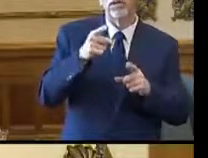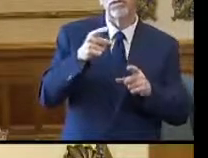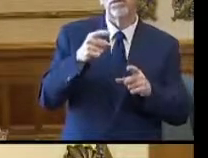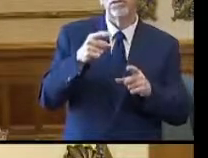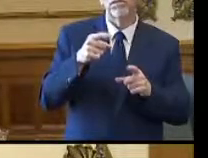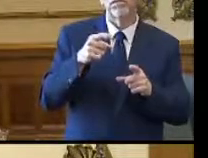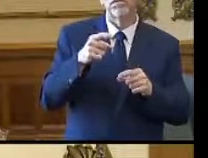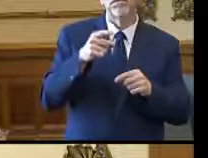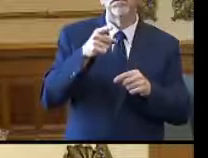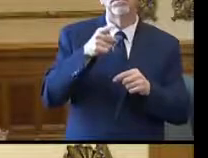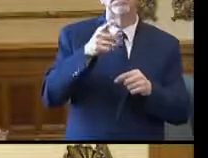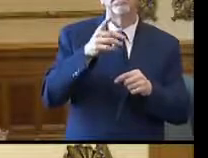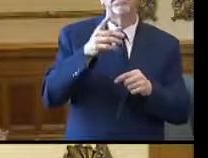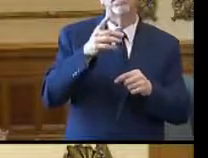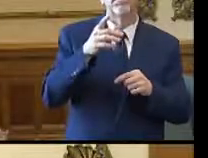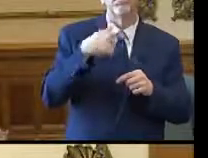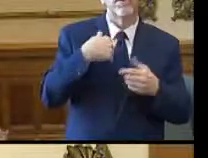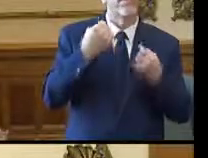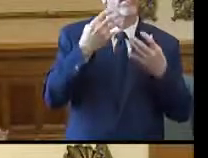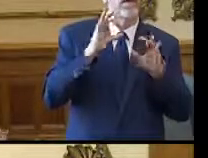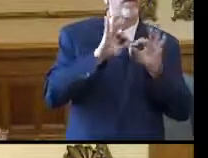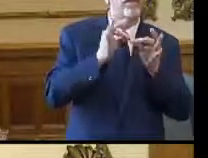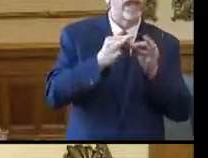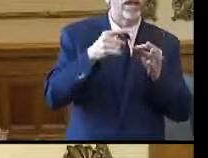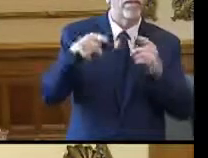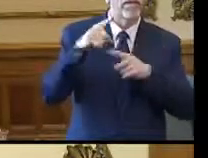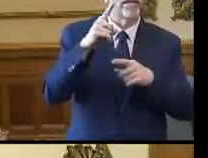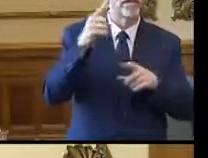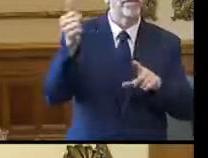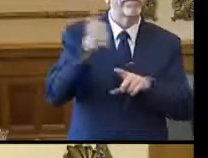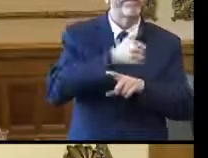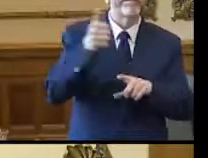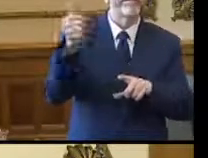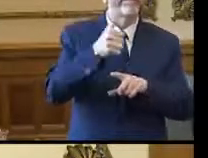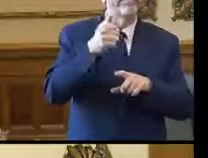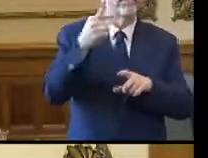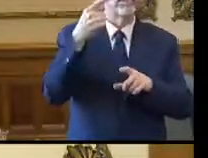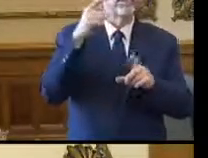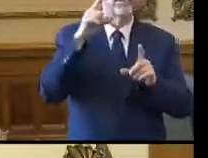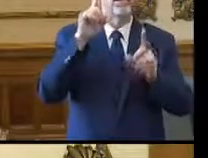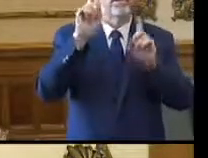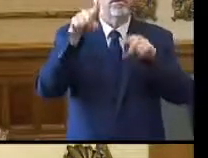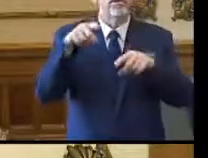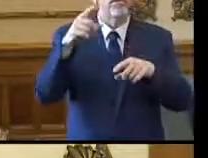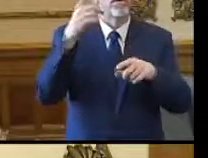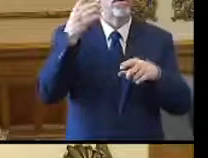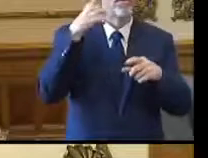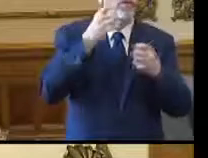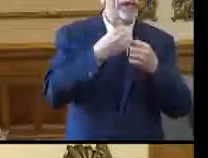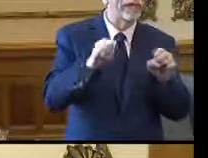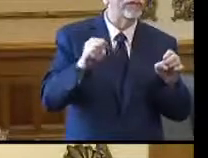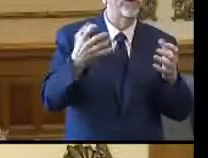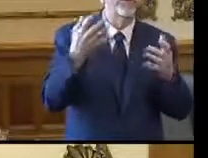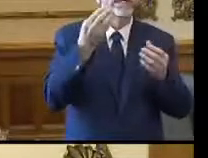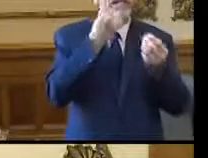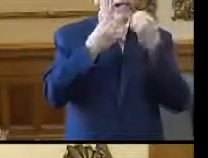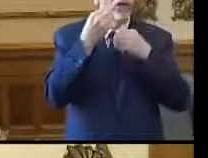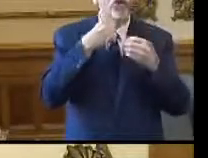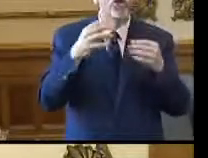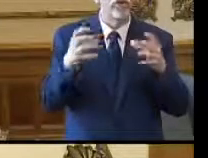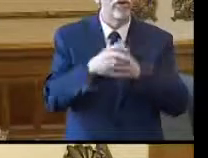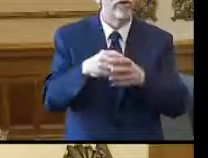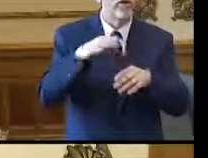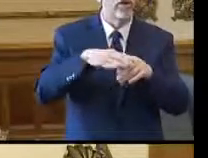very holy week, and you have a lot of families that are going back and forth over whether they should even meet for Easter dinner